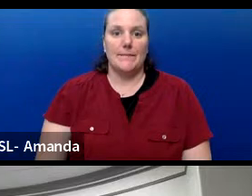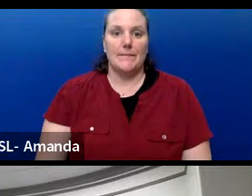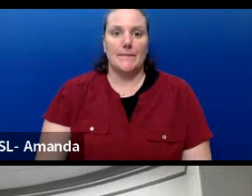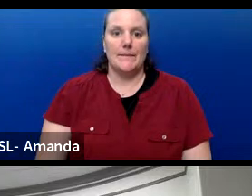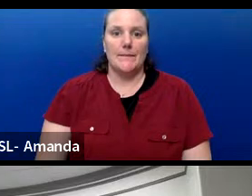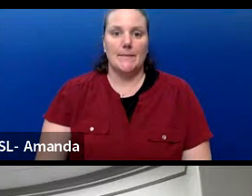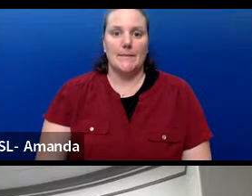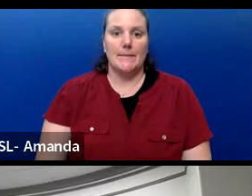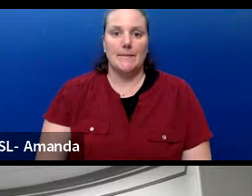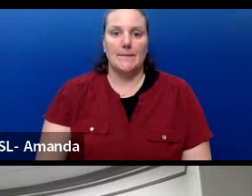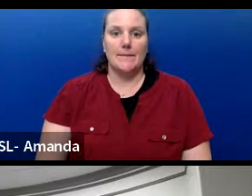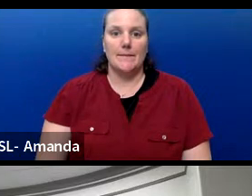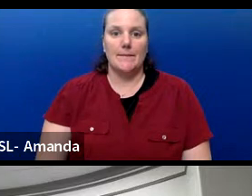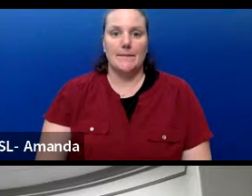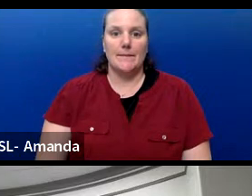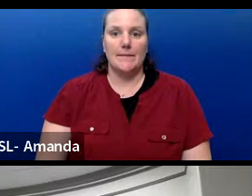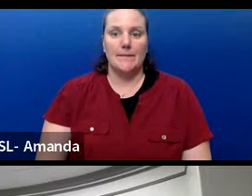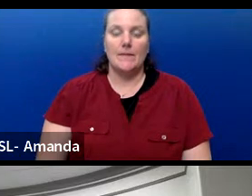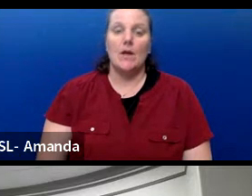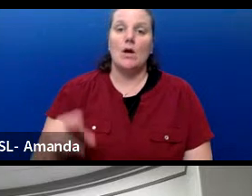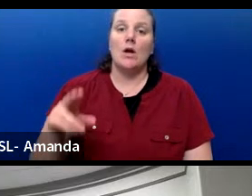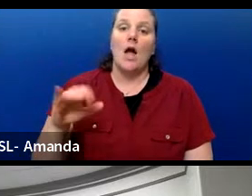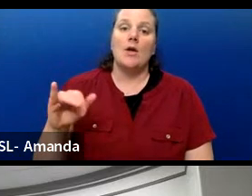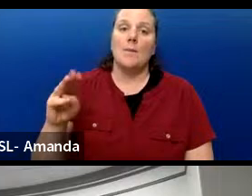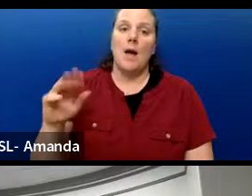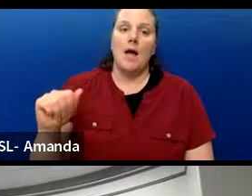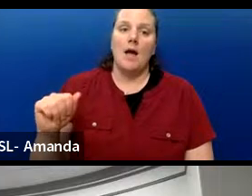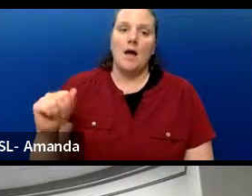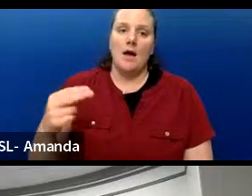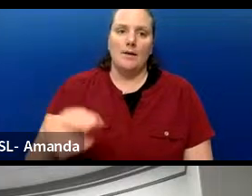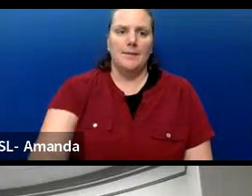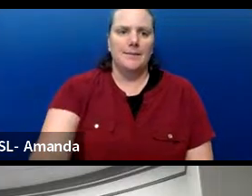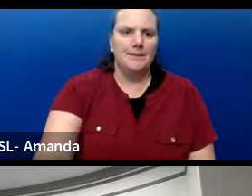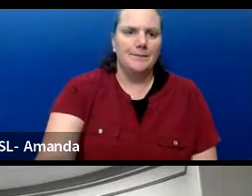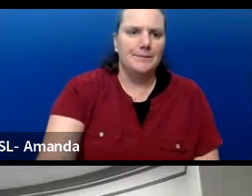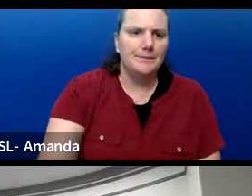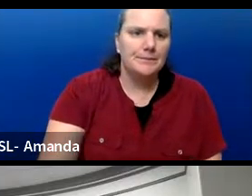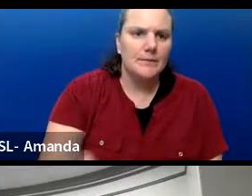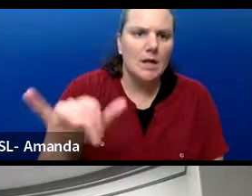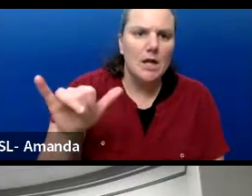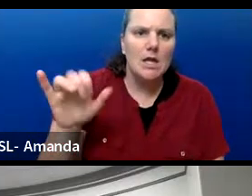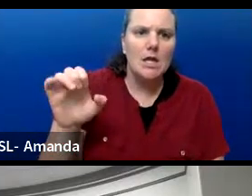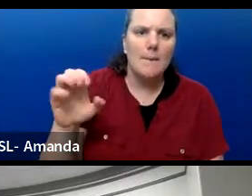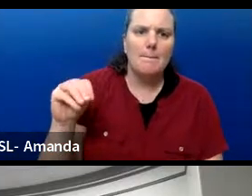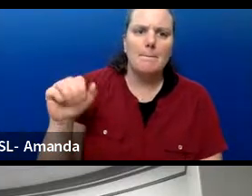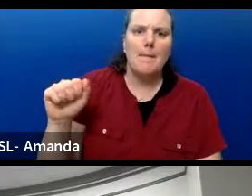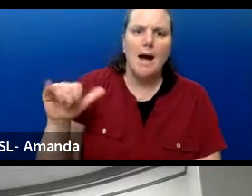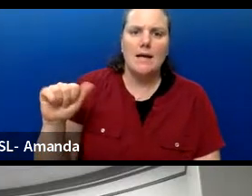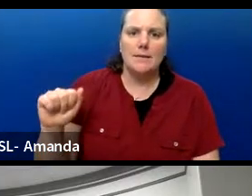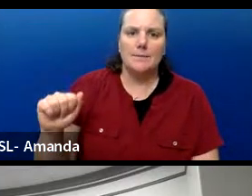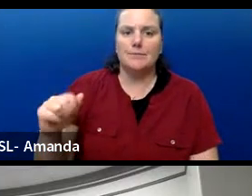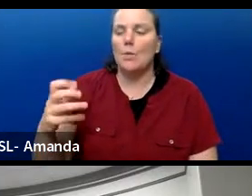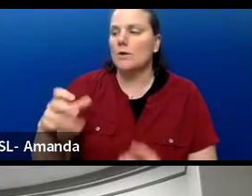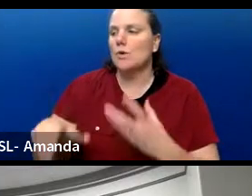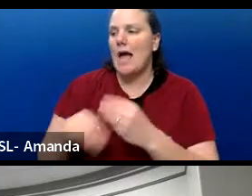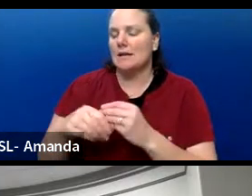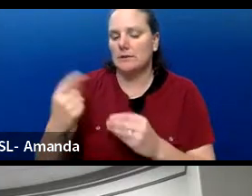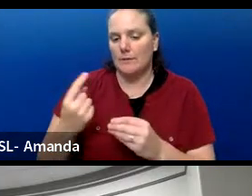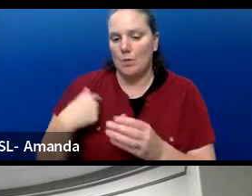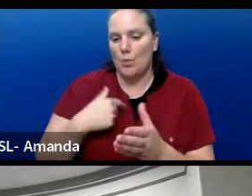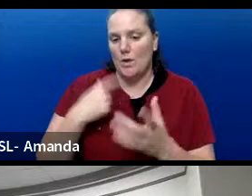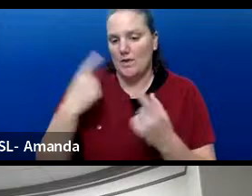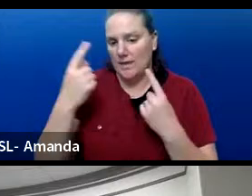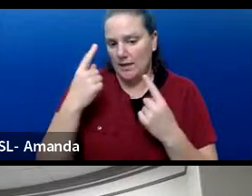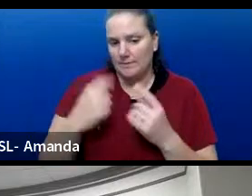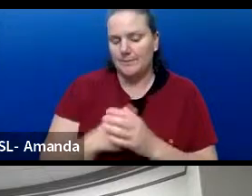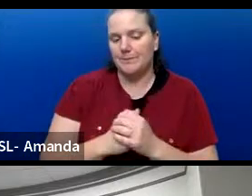Yes. Oh, Yamaya? Yes. Yeah, perhaps I can add a little something that we're thinking, and because we have thought about